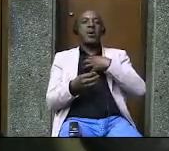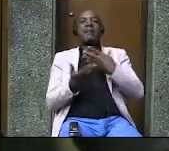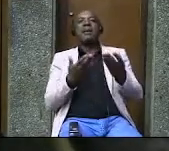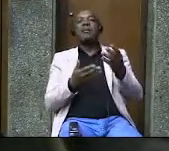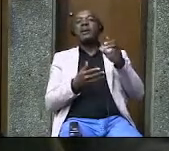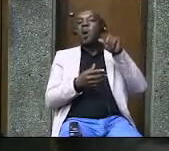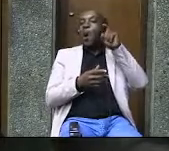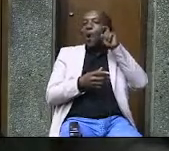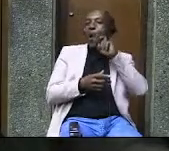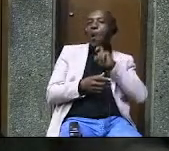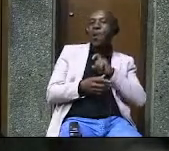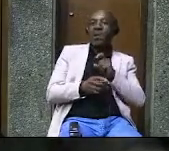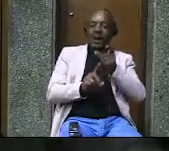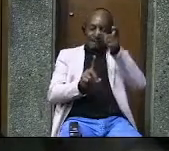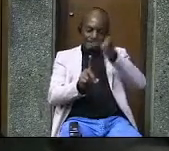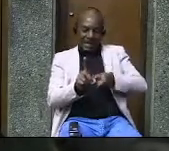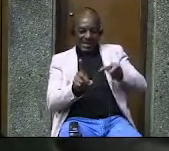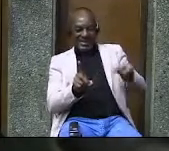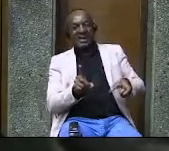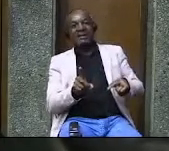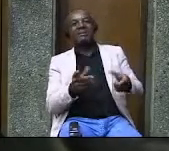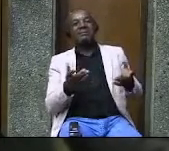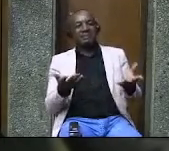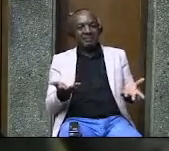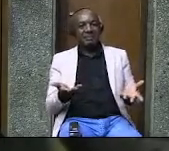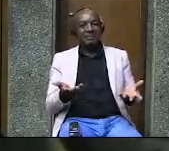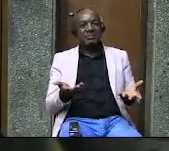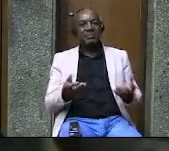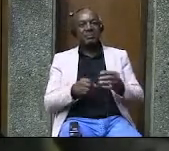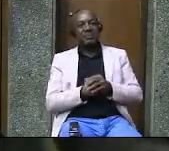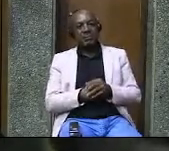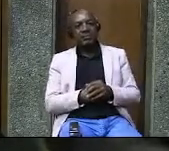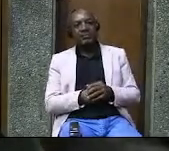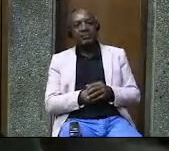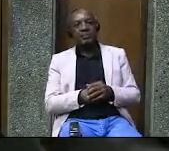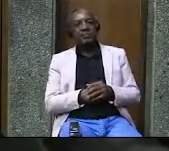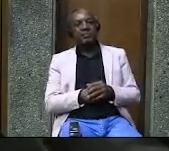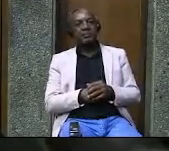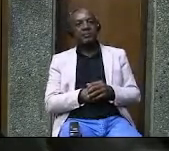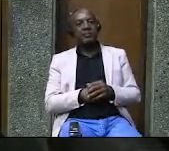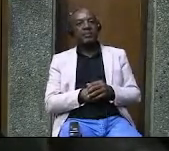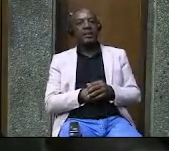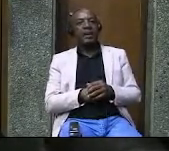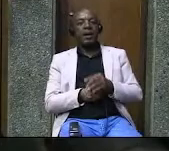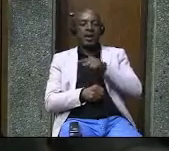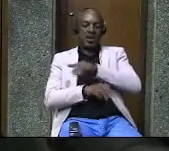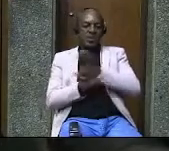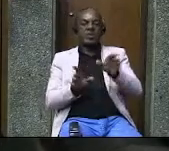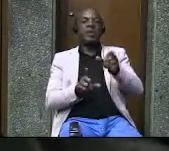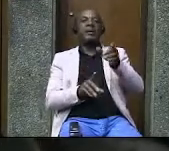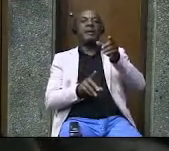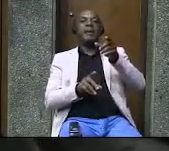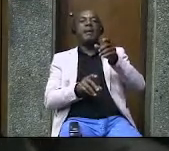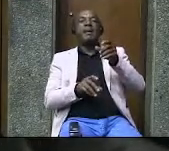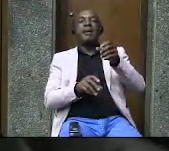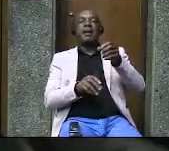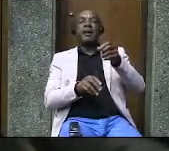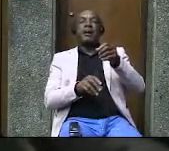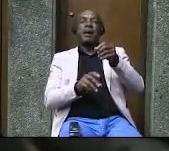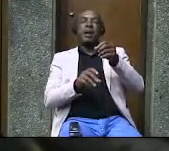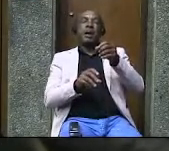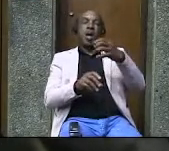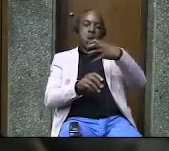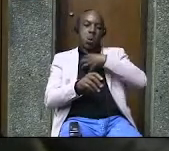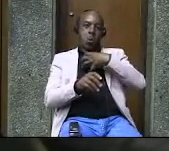behind and there's a property where they are not the owner, but the family who passed away didn't left anything for